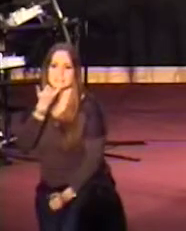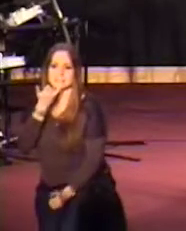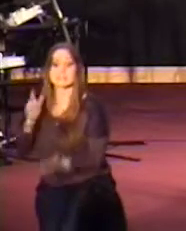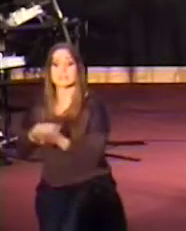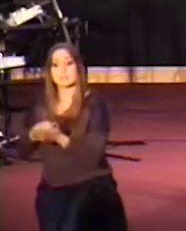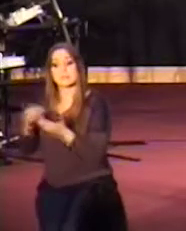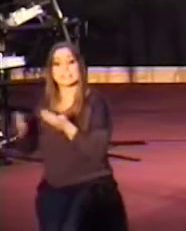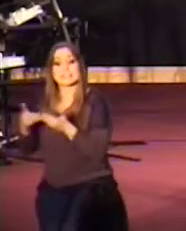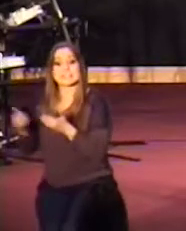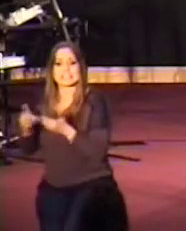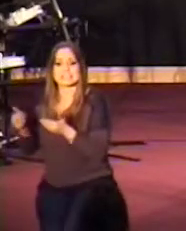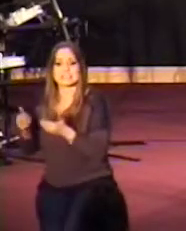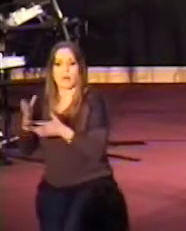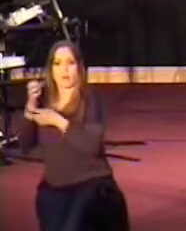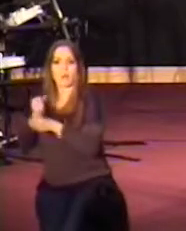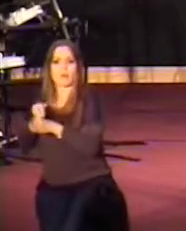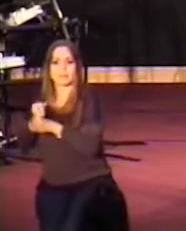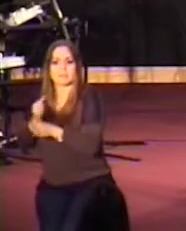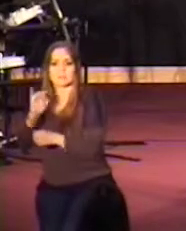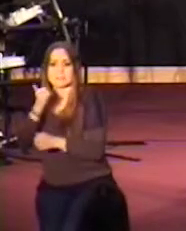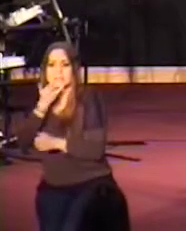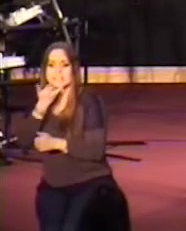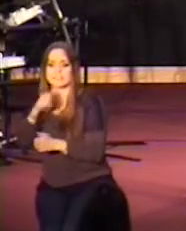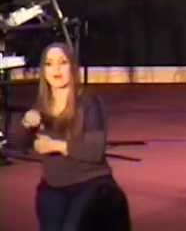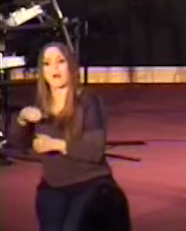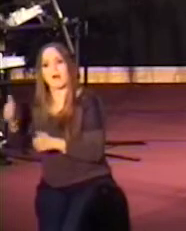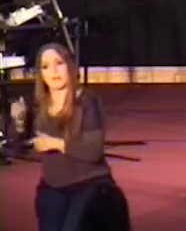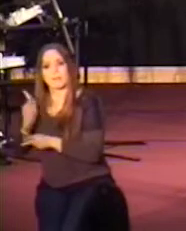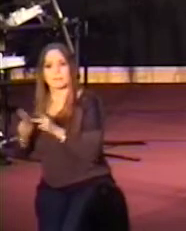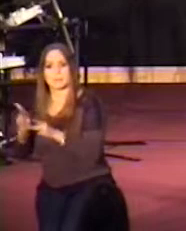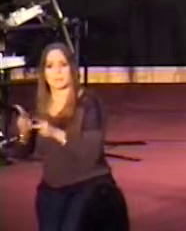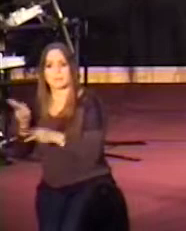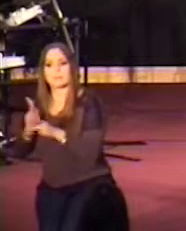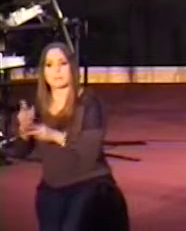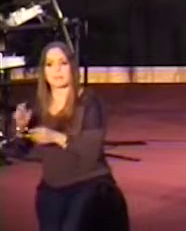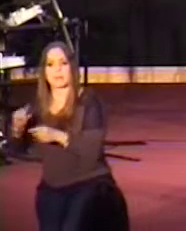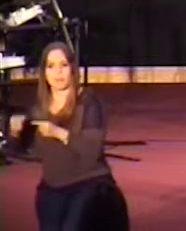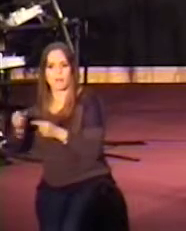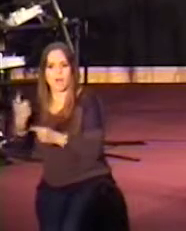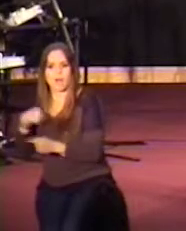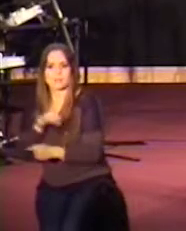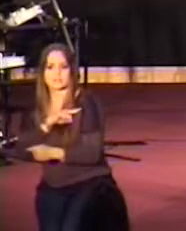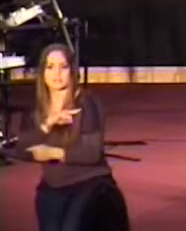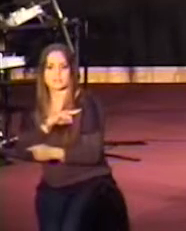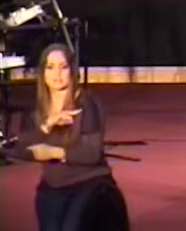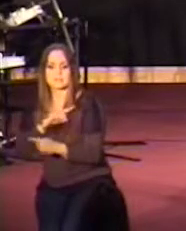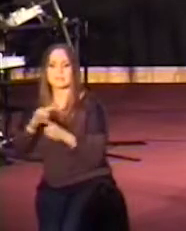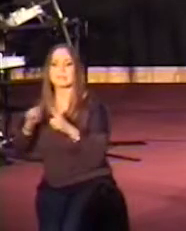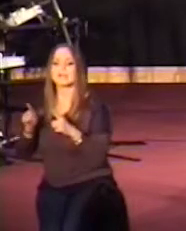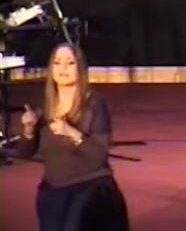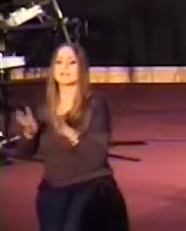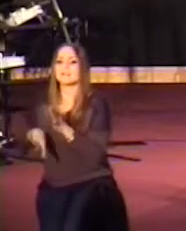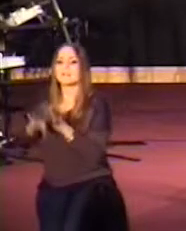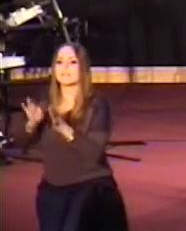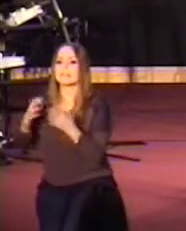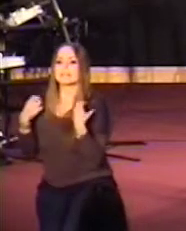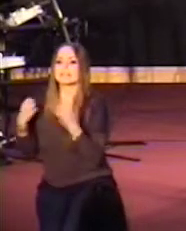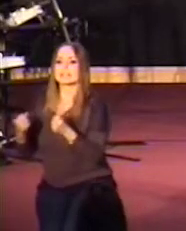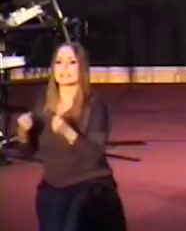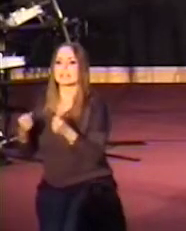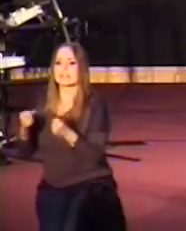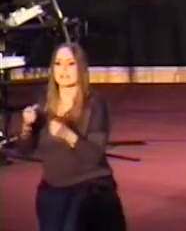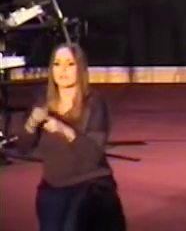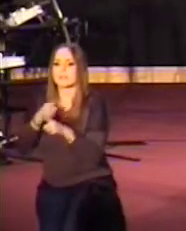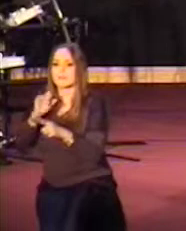people, people that have hurt us. But in order to find healing from our mistakes of our past, we